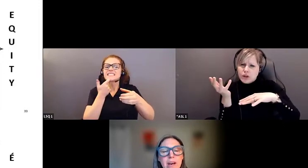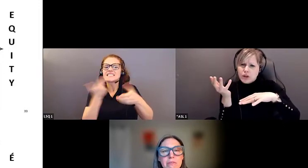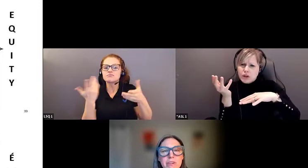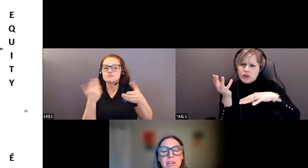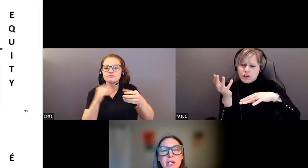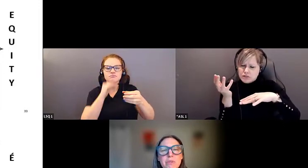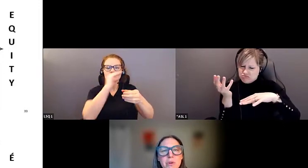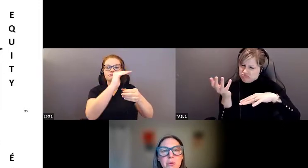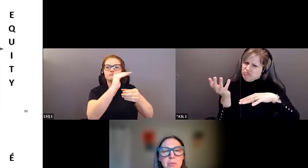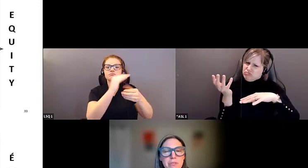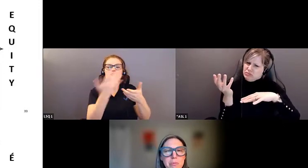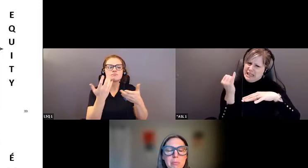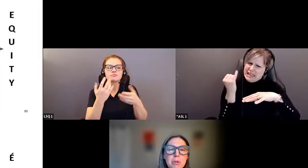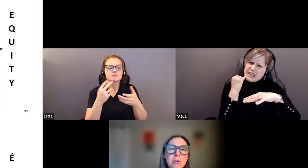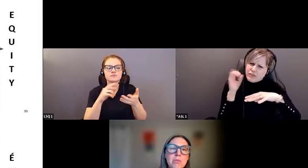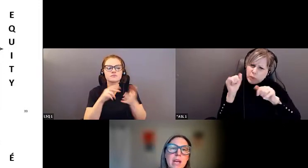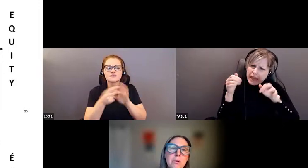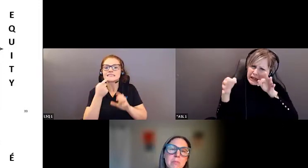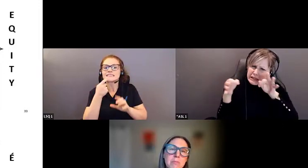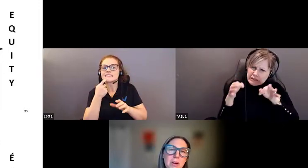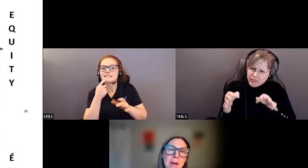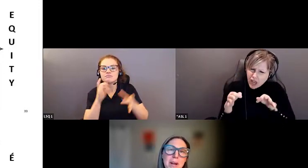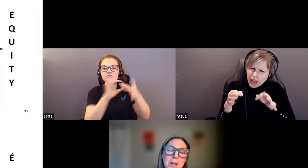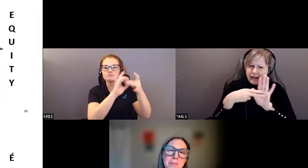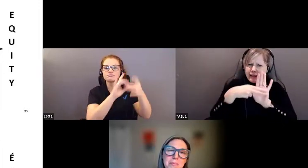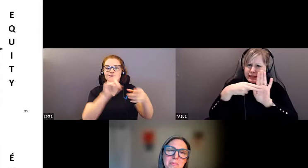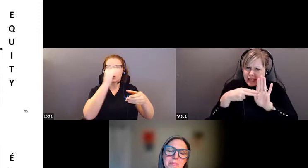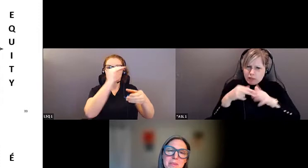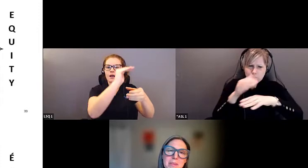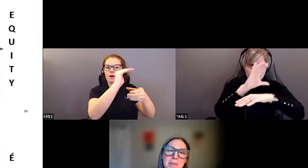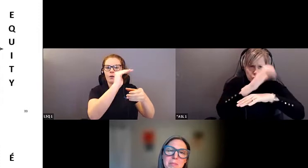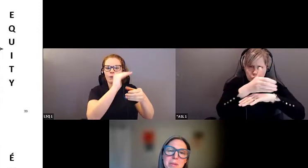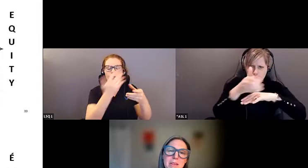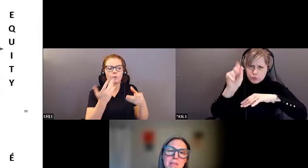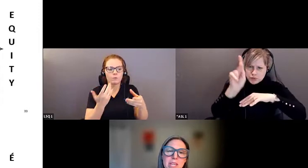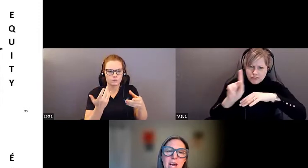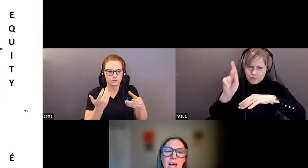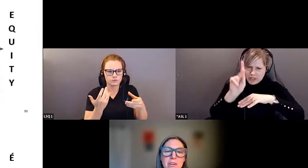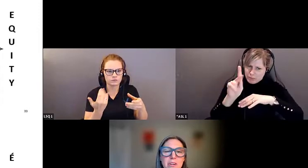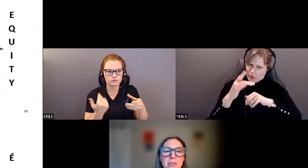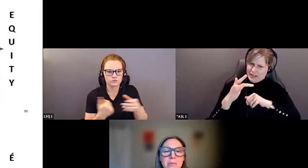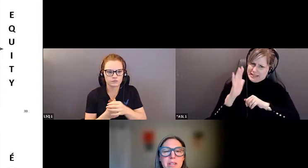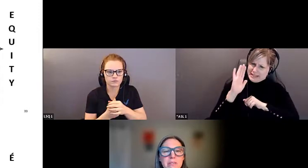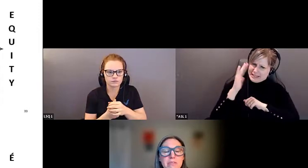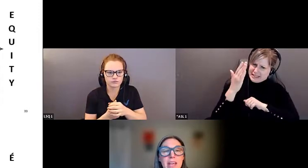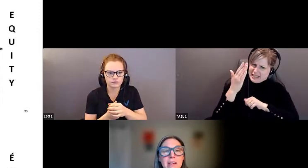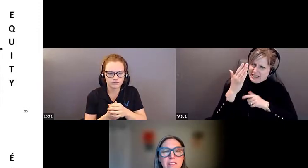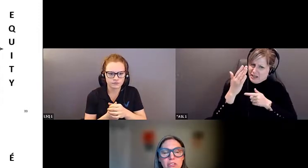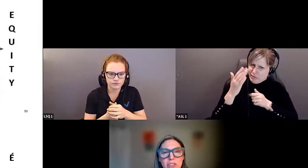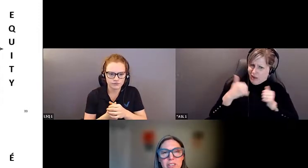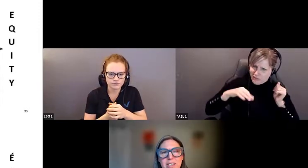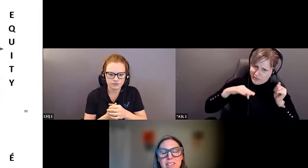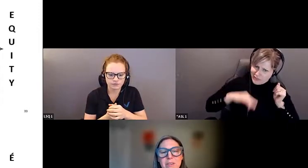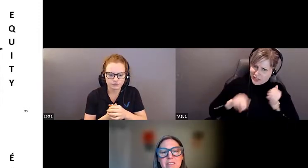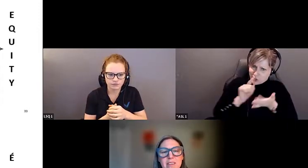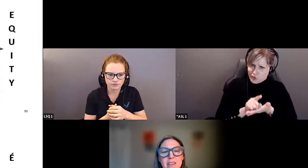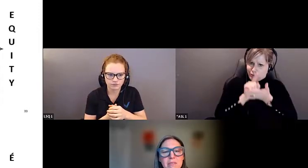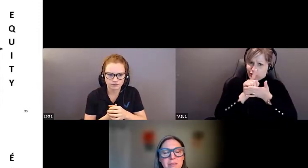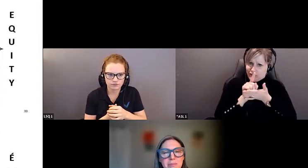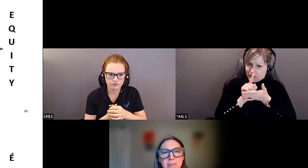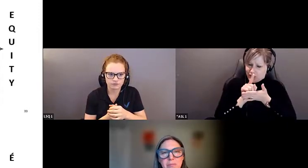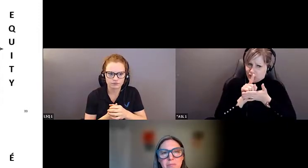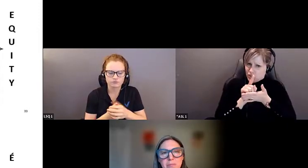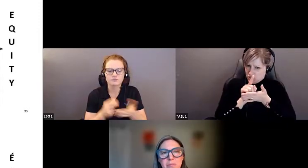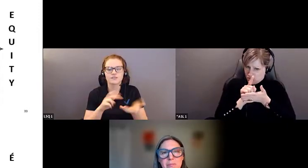we have for the groups of people whose outcomes are better because of the unearned advantage they